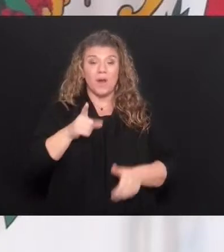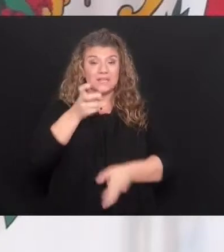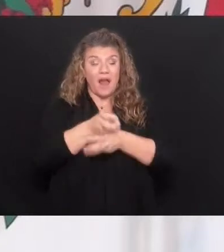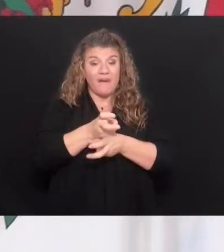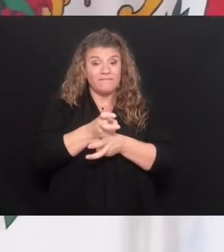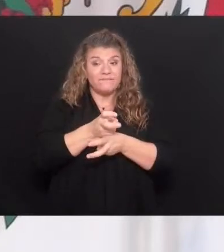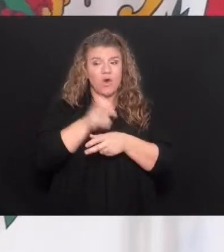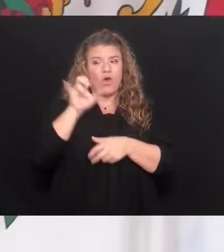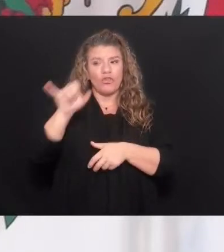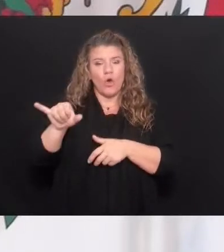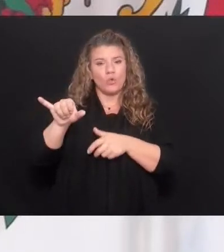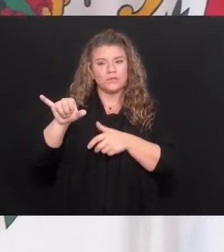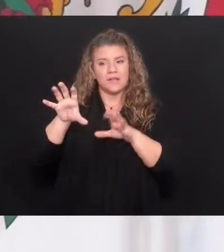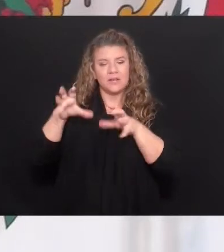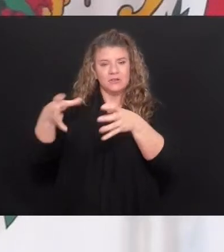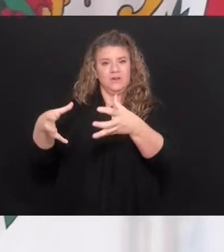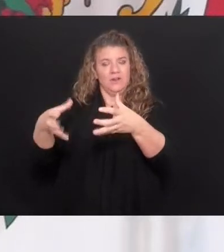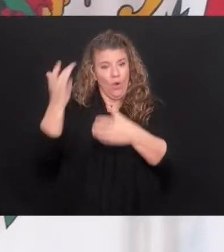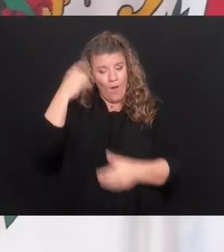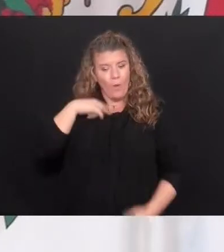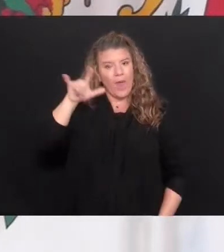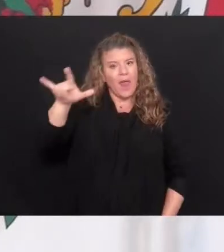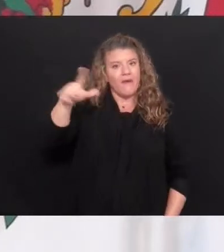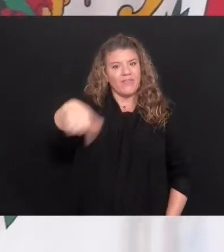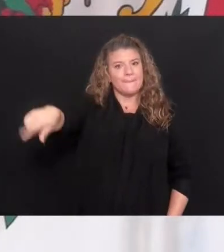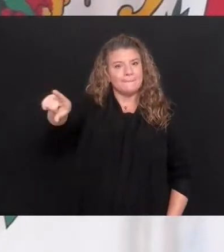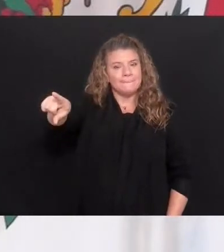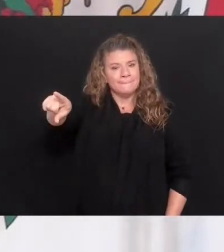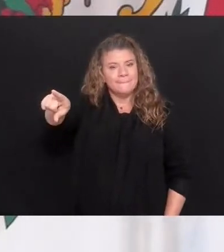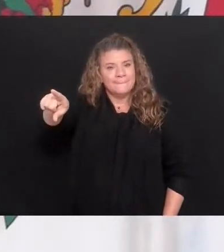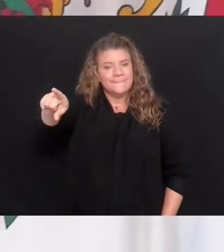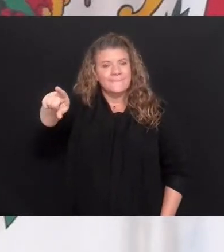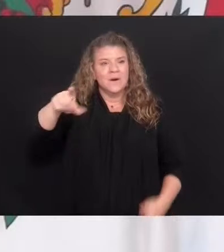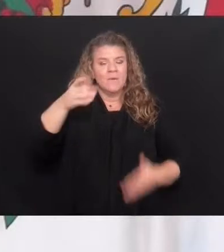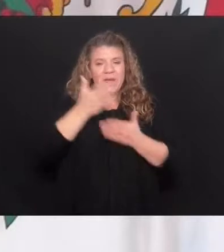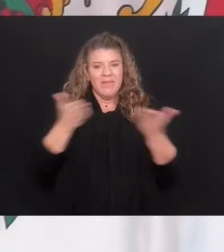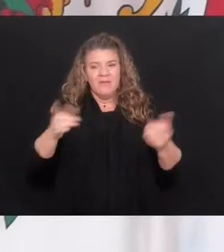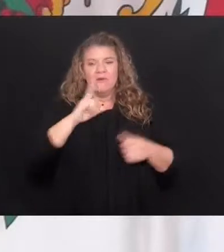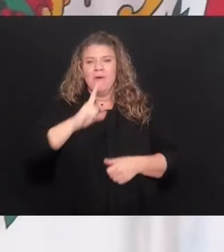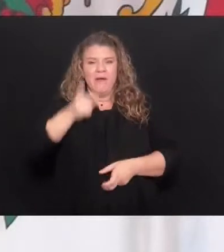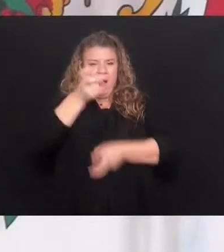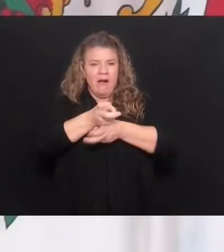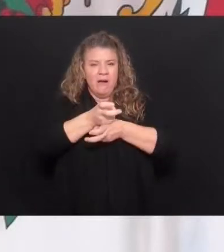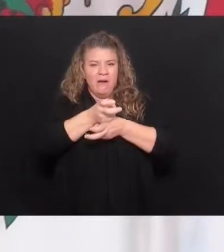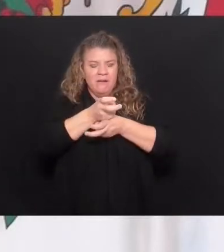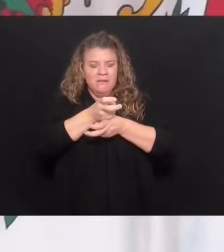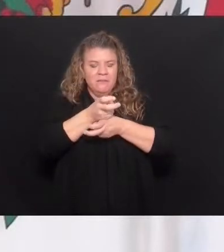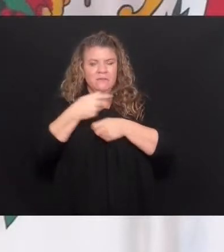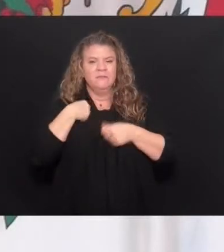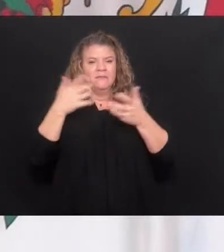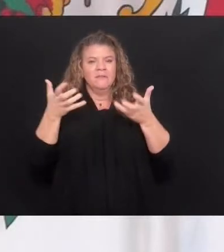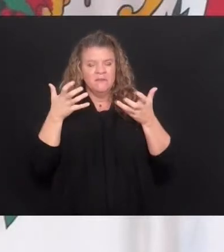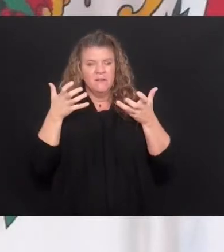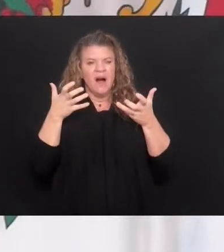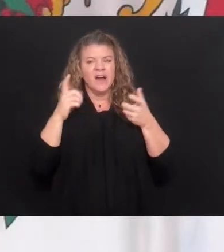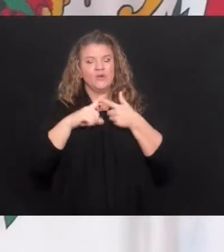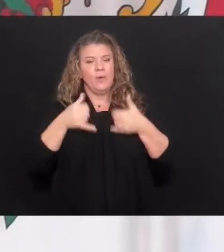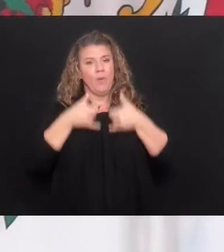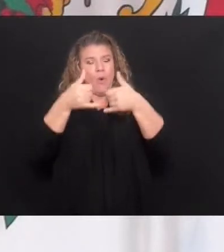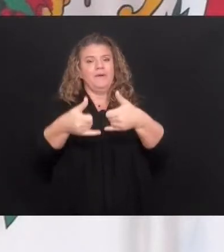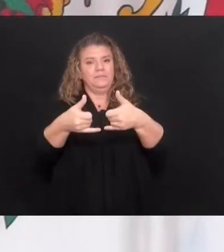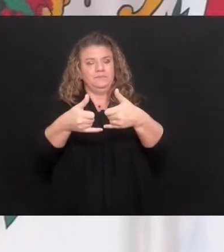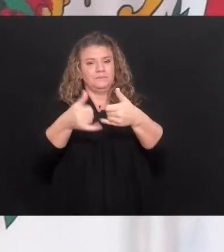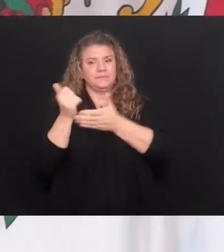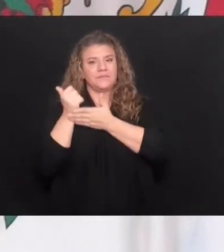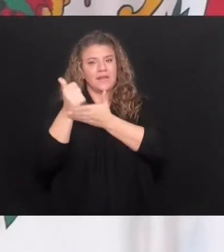those industries, because we love those industries in every way, when things were really tough, we wanted to absolutely reward